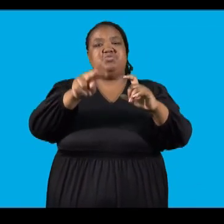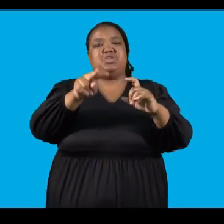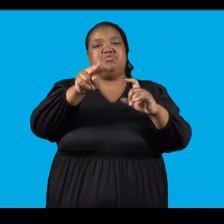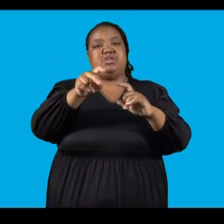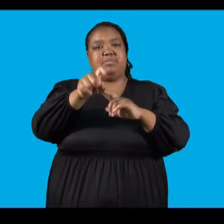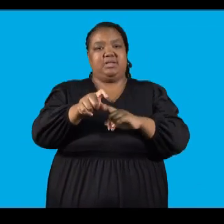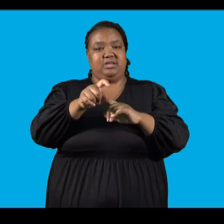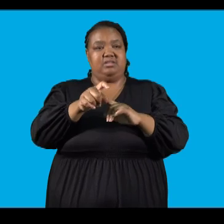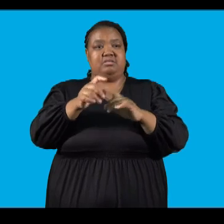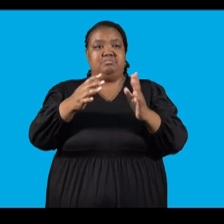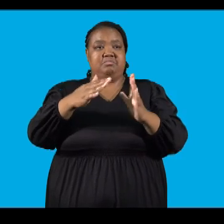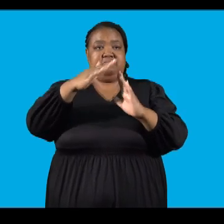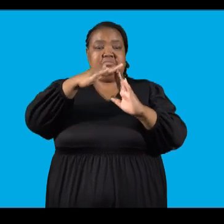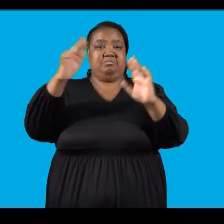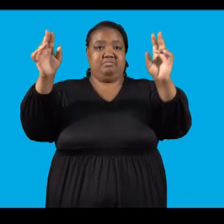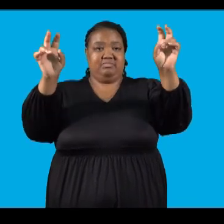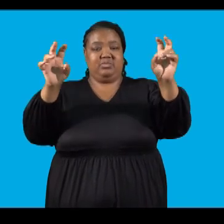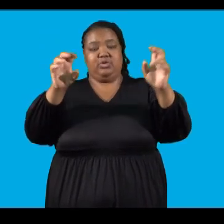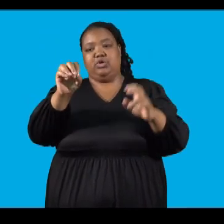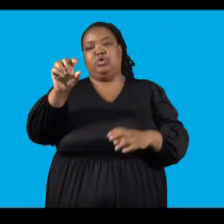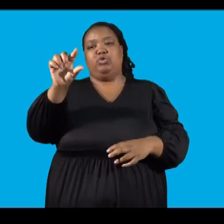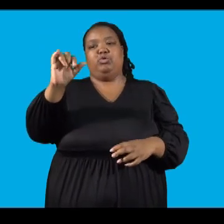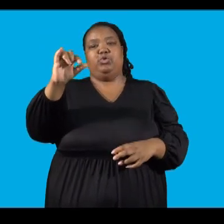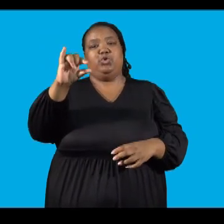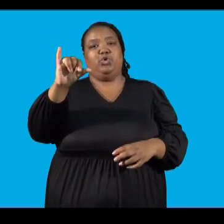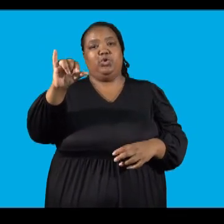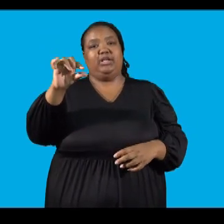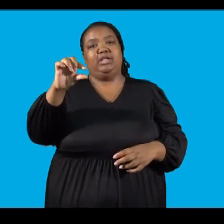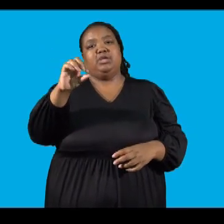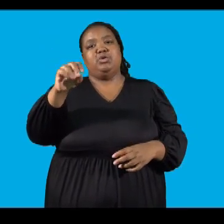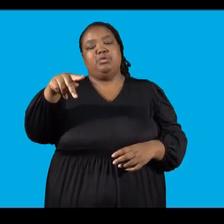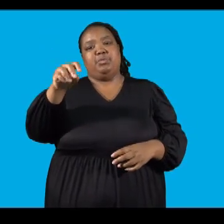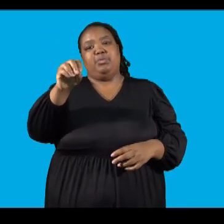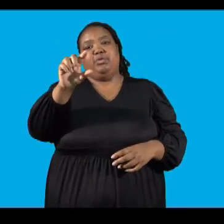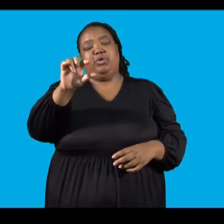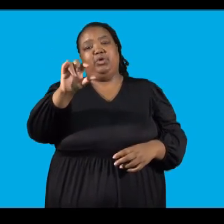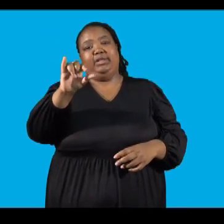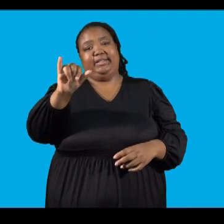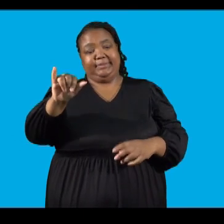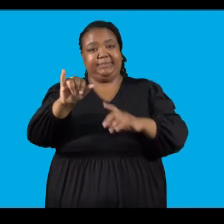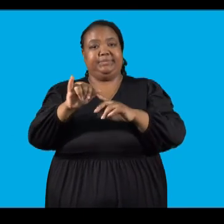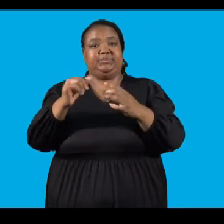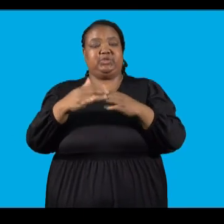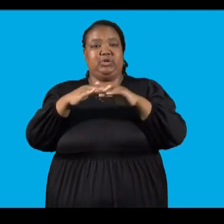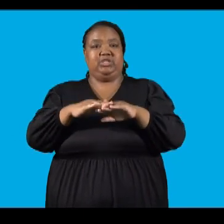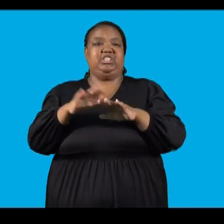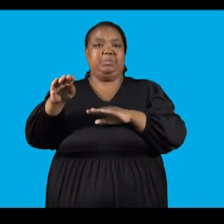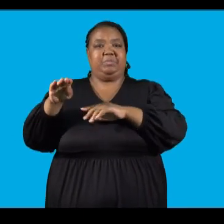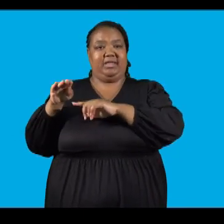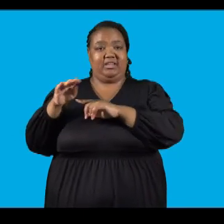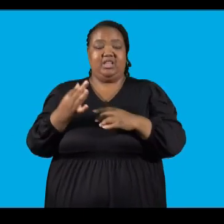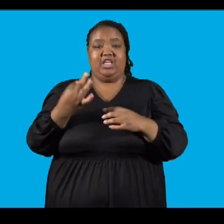extract. The heading, Oligopoly, collusion in the banking sector. 3 South African banks have